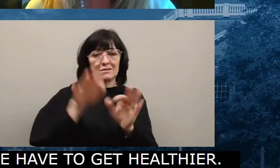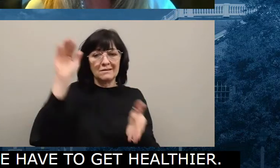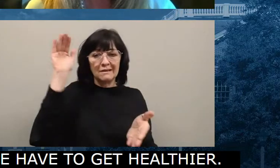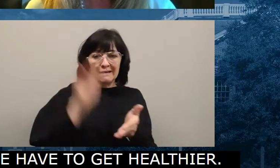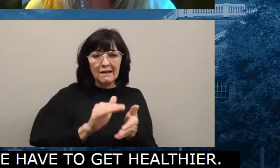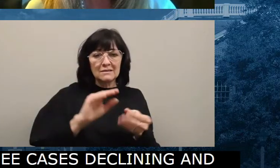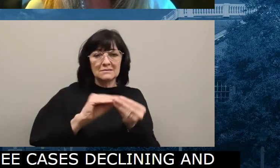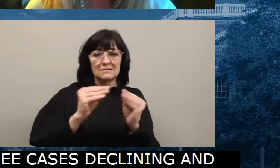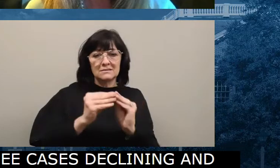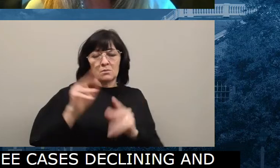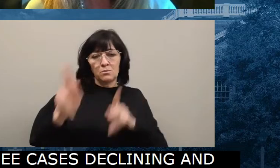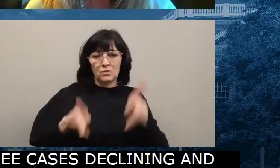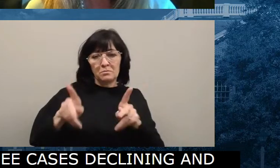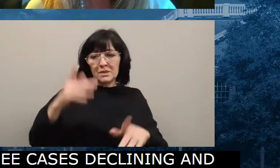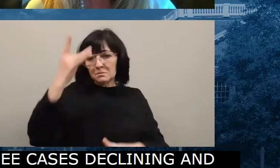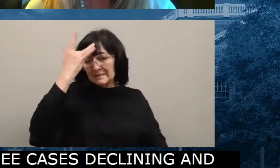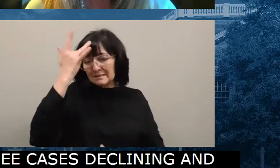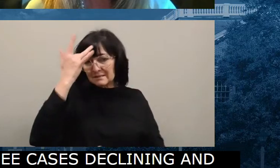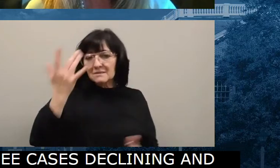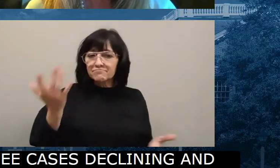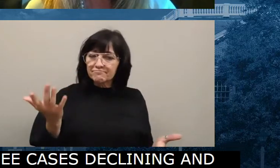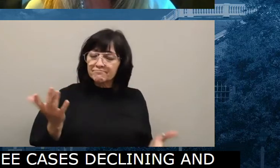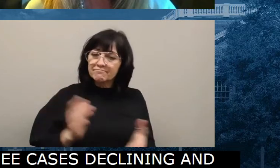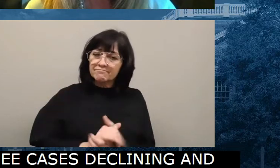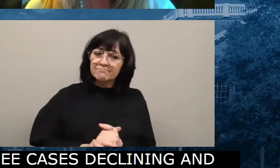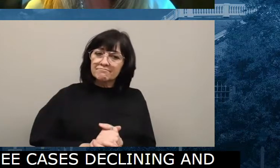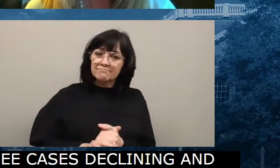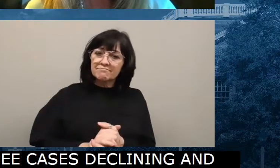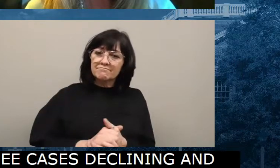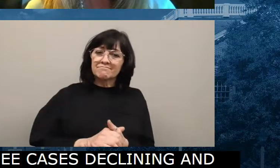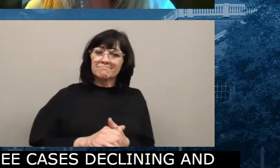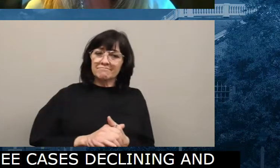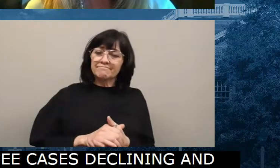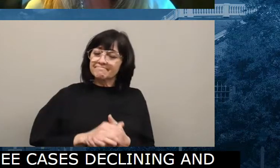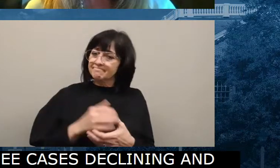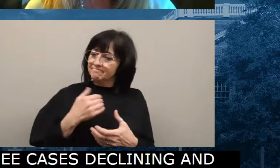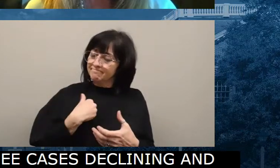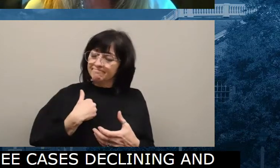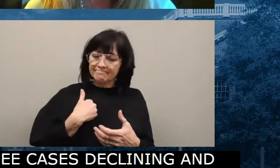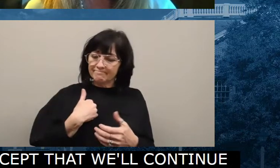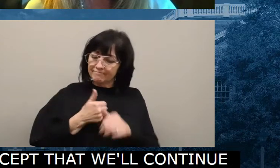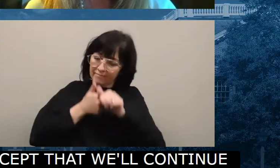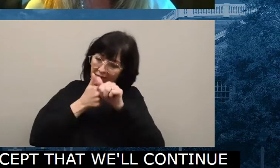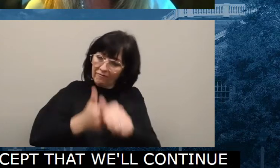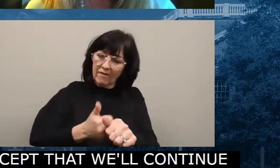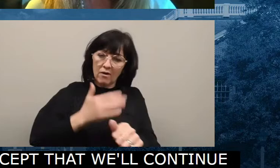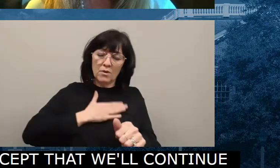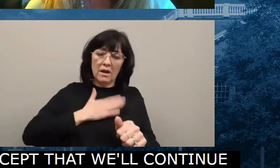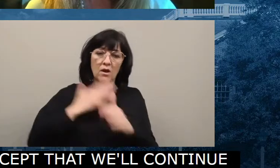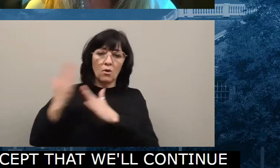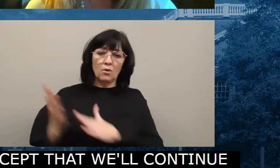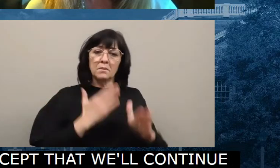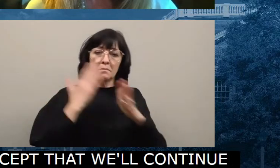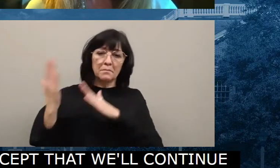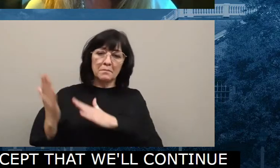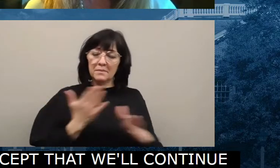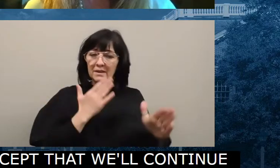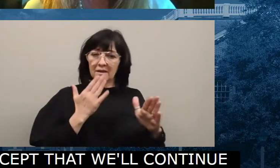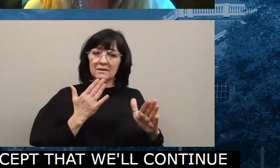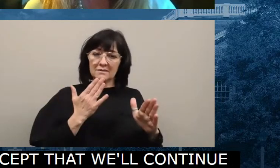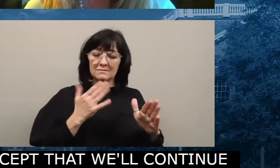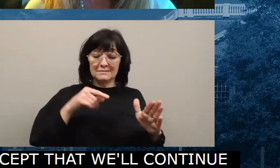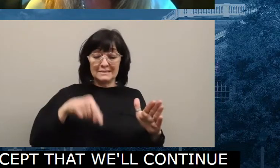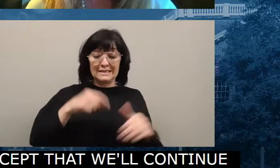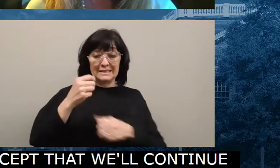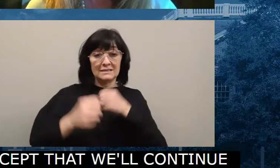for that. Expect that we'll continue on the course that we're going now for most of the end of this year. I'm mostly focused